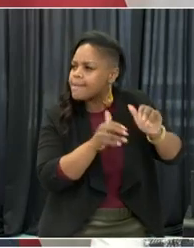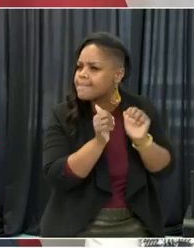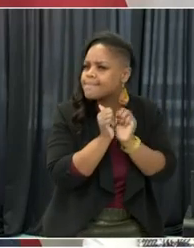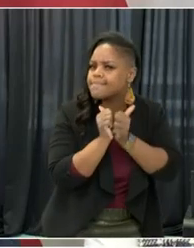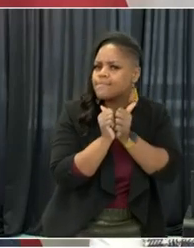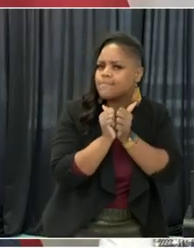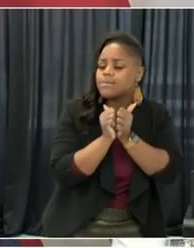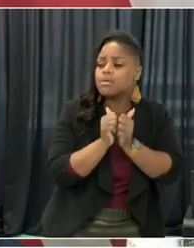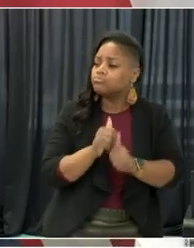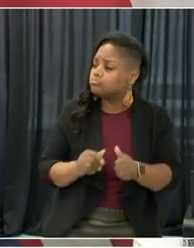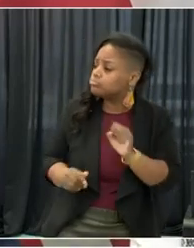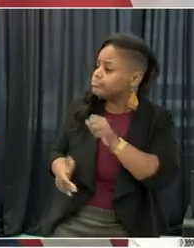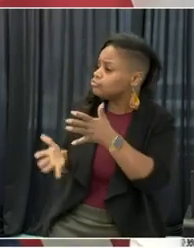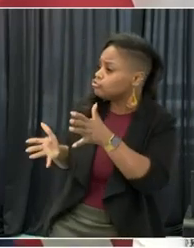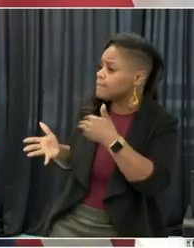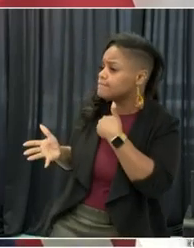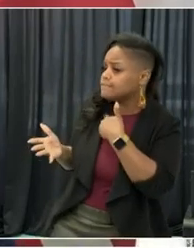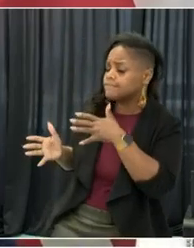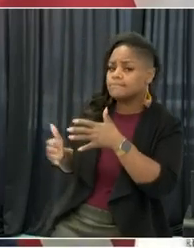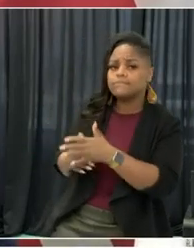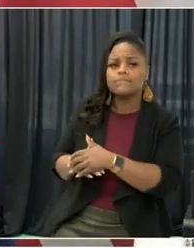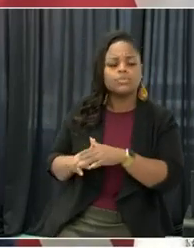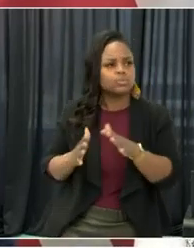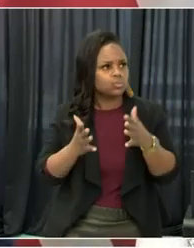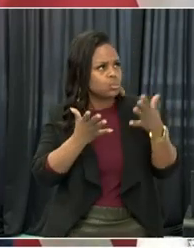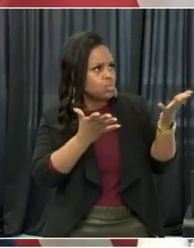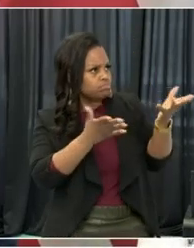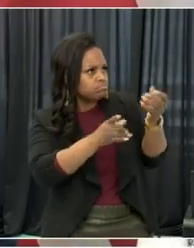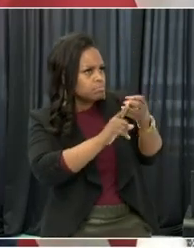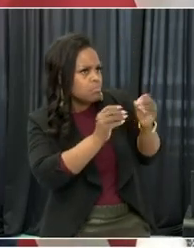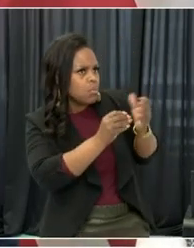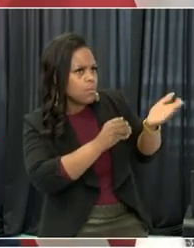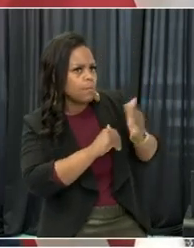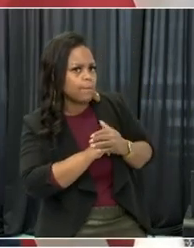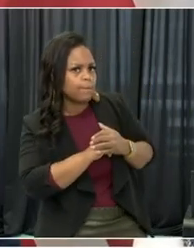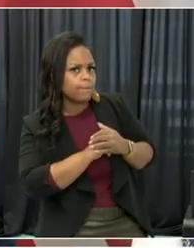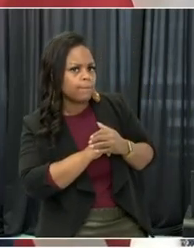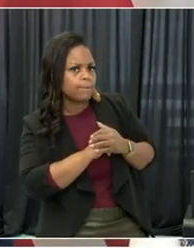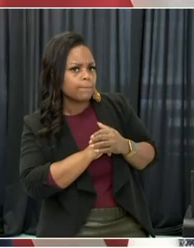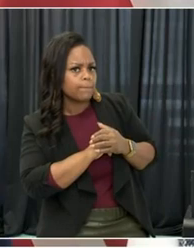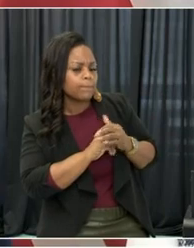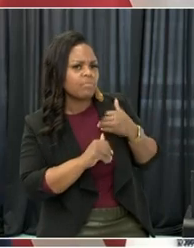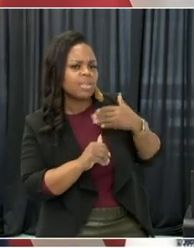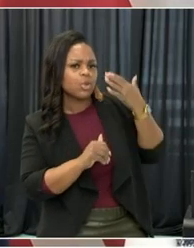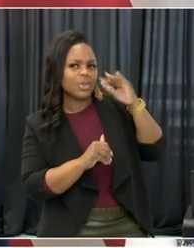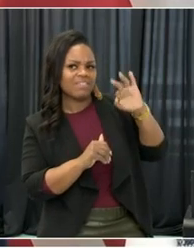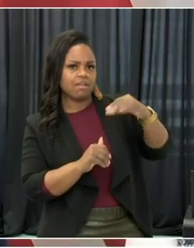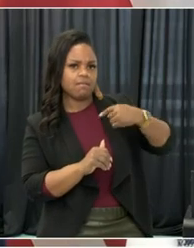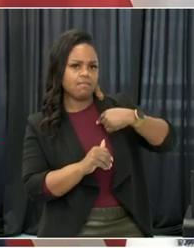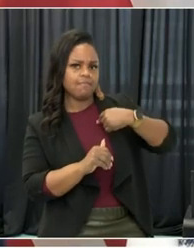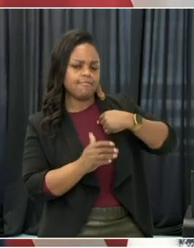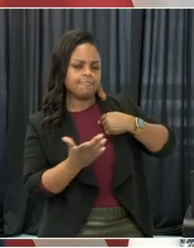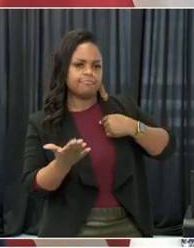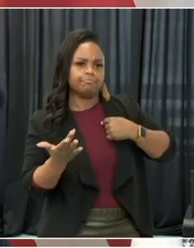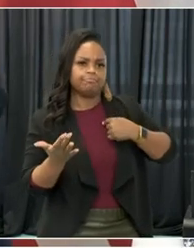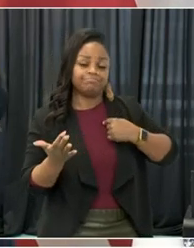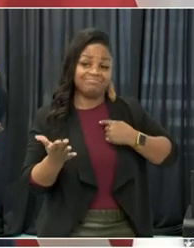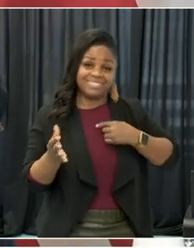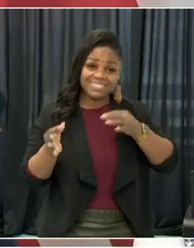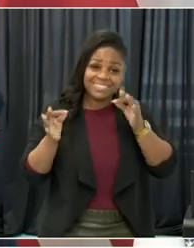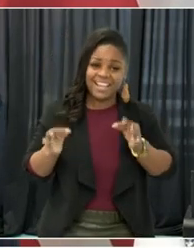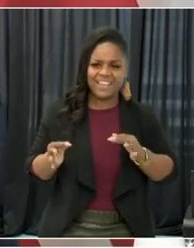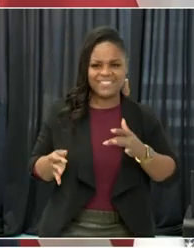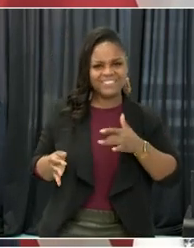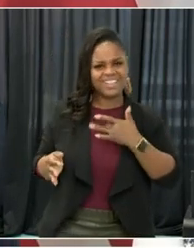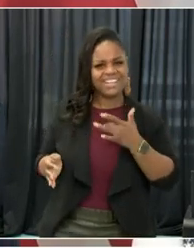his feeling about that? We haven't, I don't know that I've landed on a feeling about that. But I do